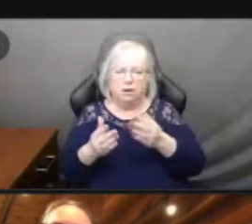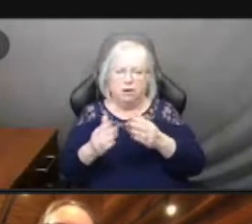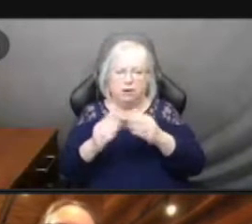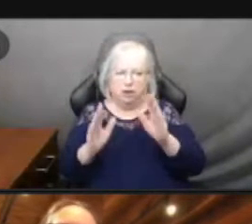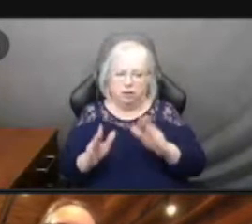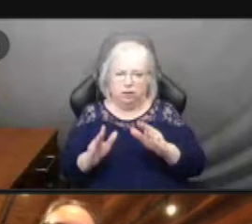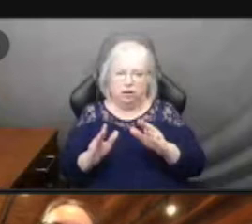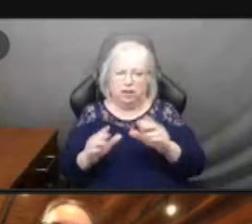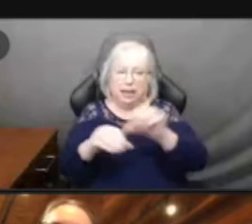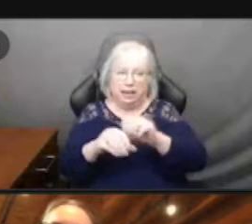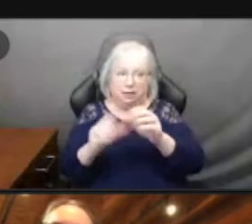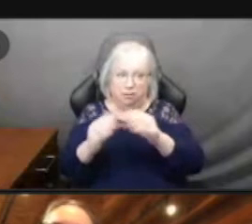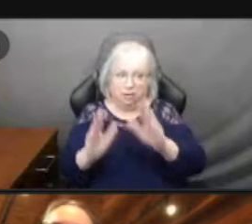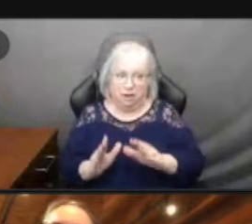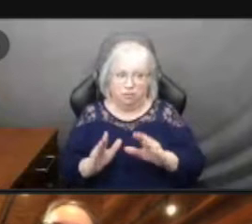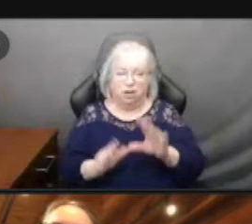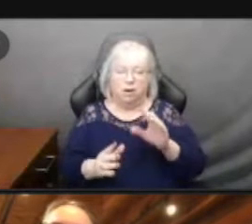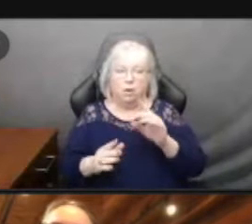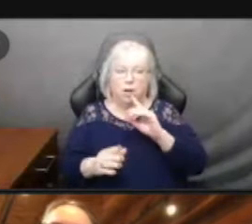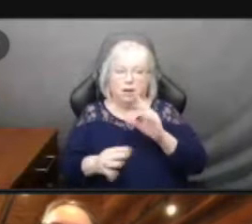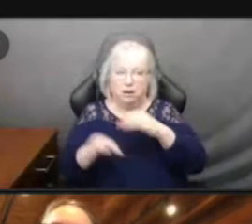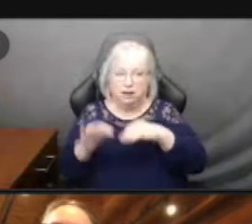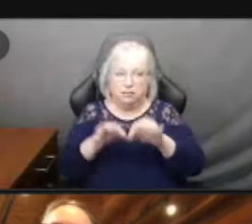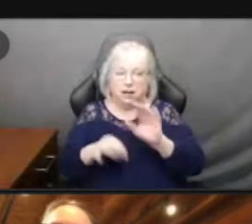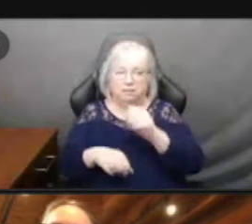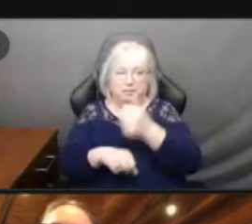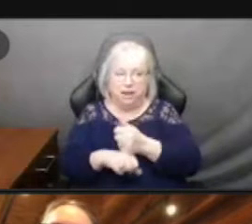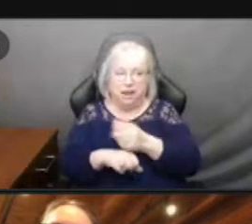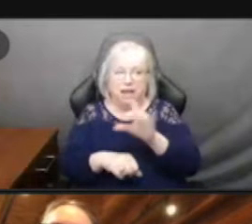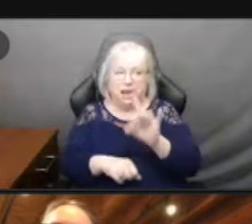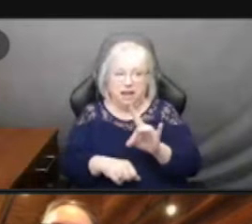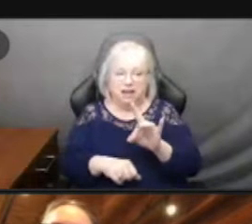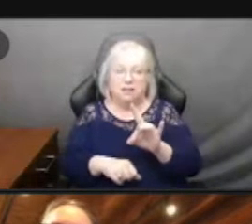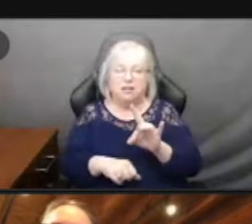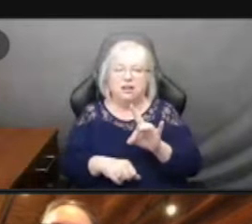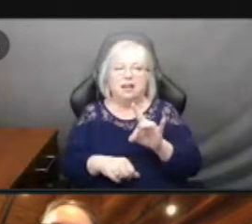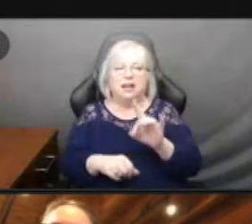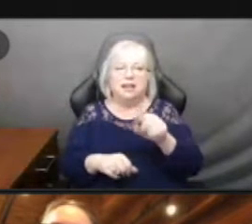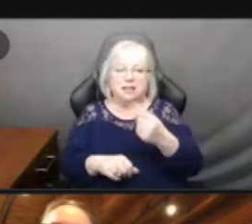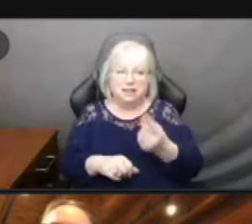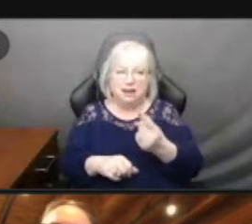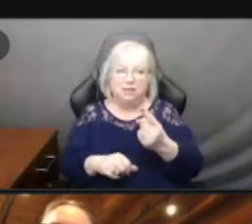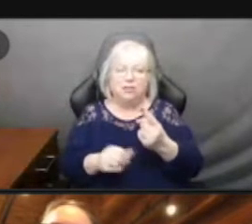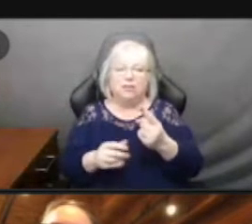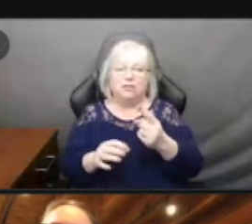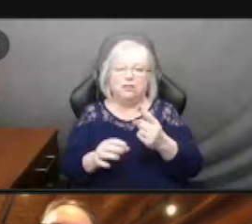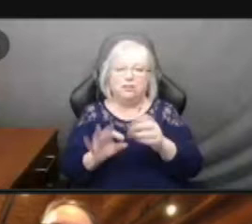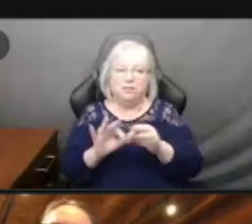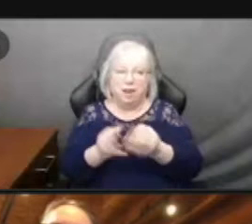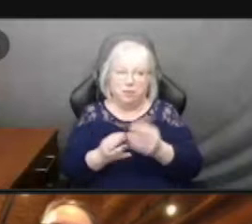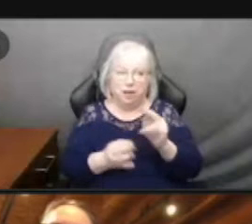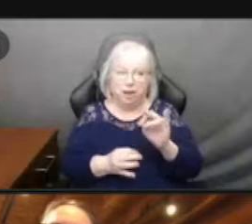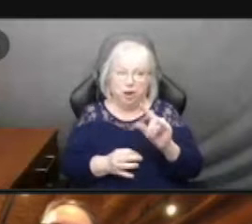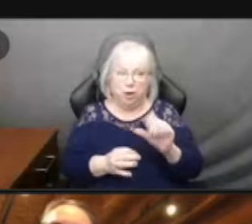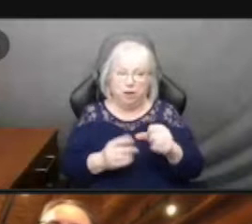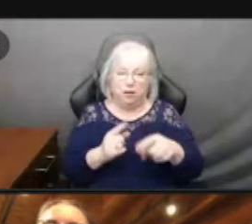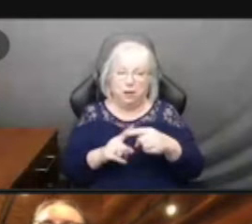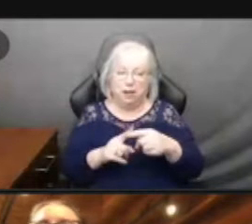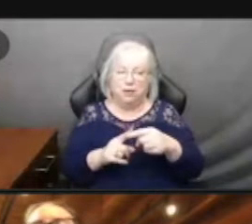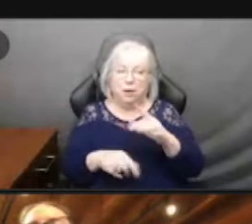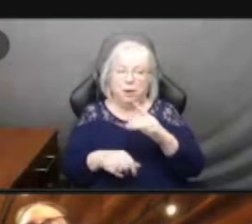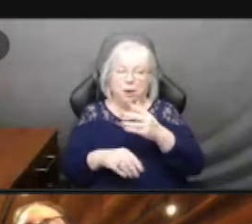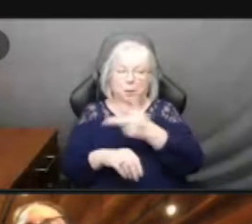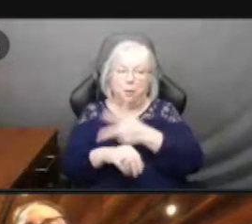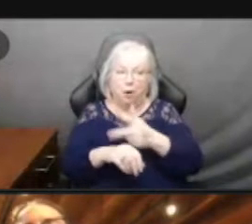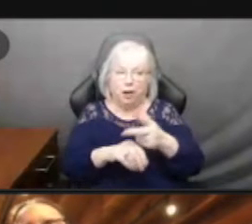ago, 8 single-family houses and the car parking for 10 vehicles. Is that correct? That's correct. The vehicles